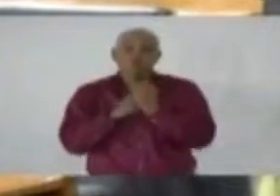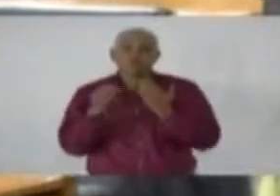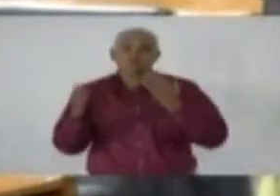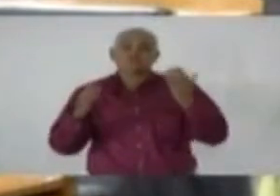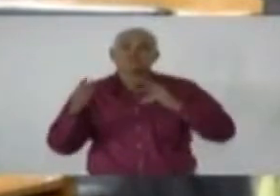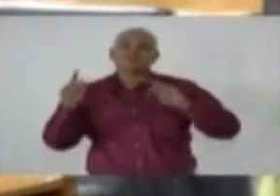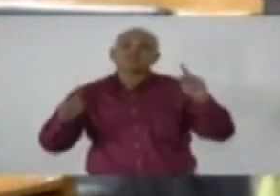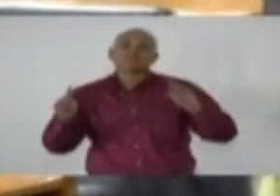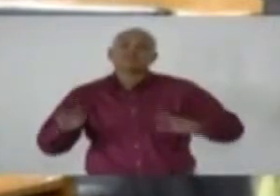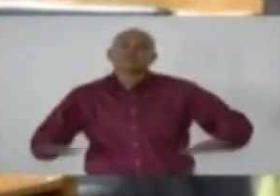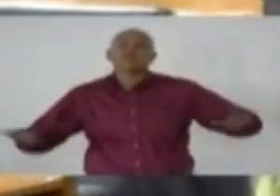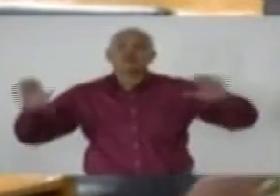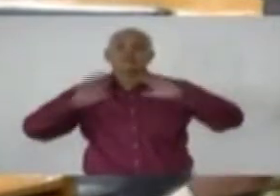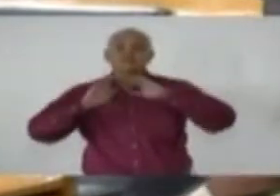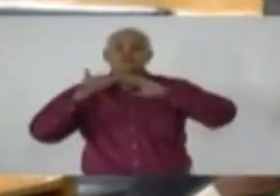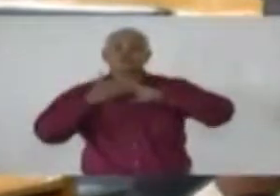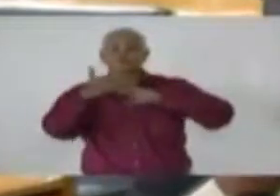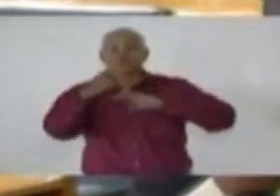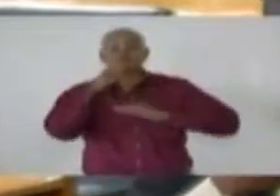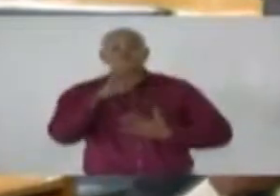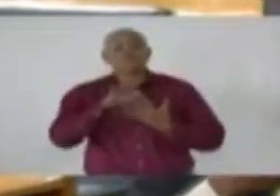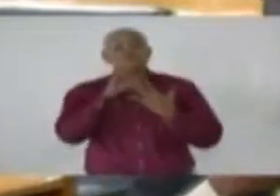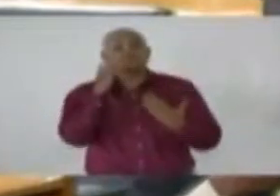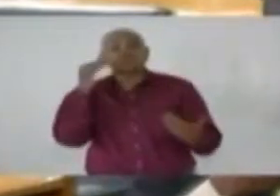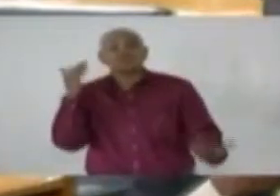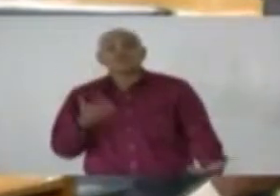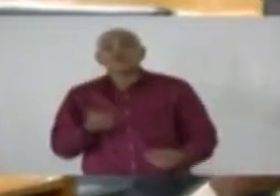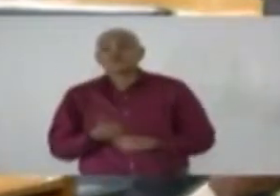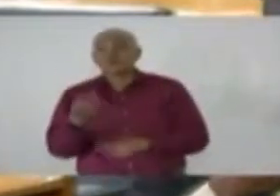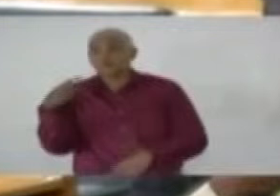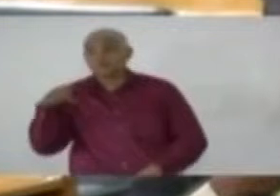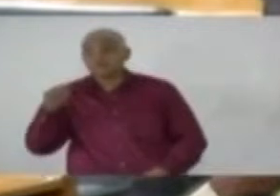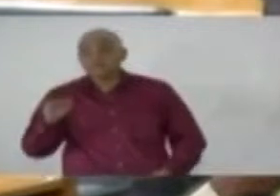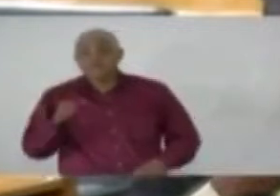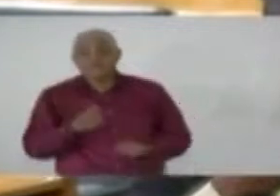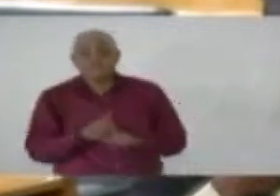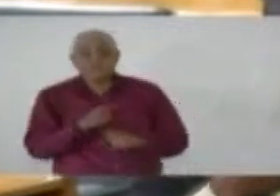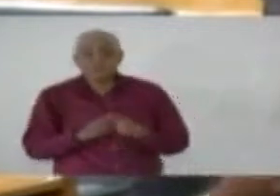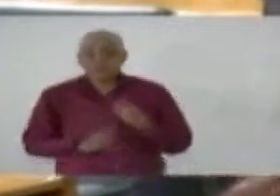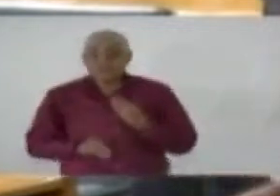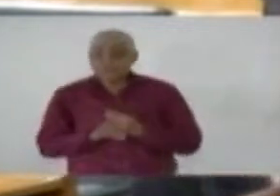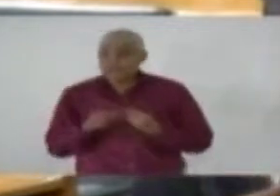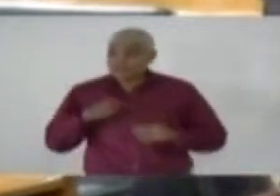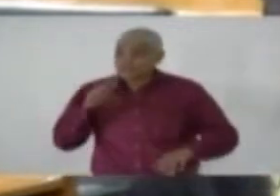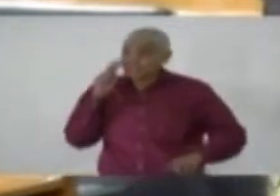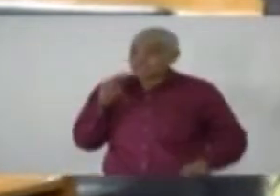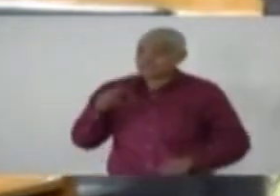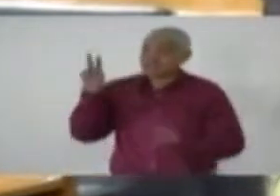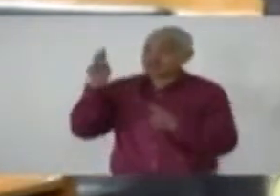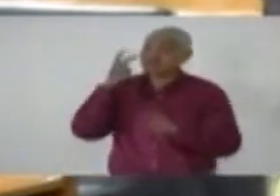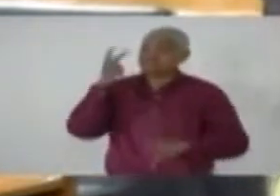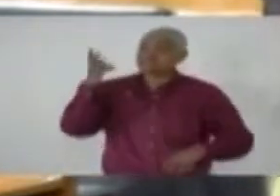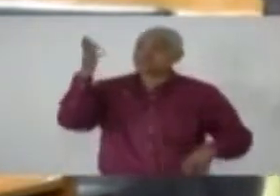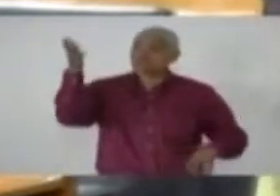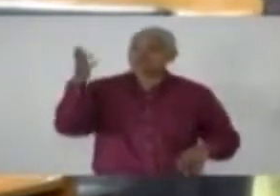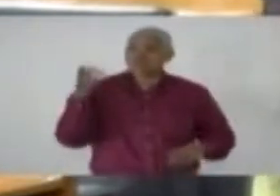Jamaica. Very special thanks to Permanent Secretary, and I glimpsed up and I see her here.